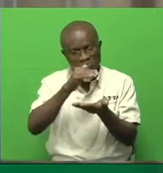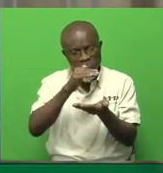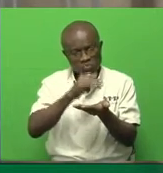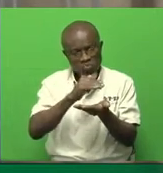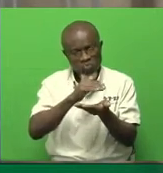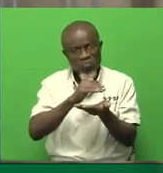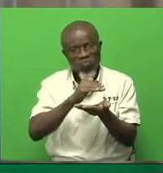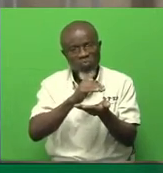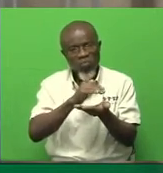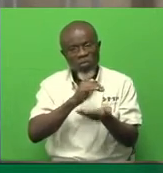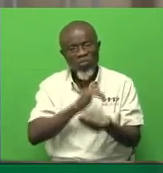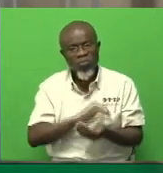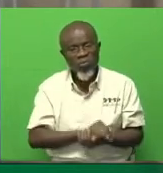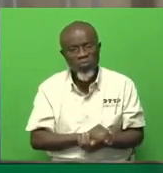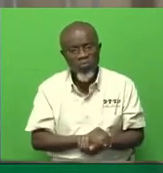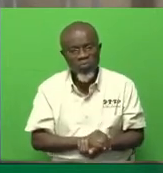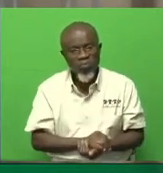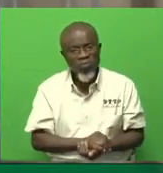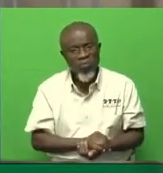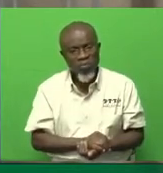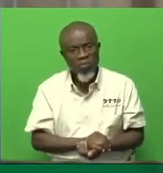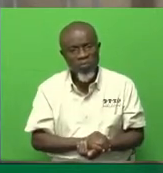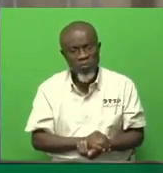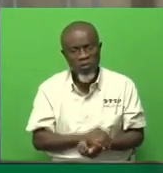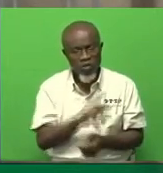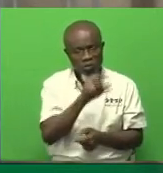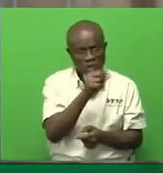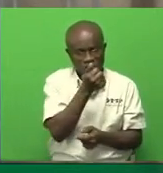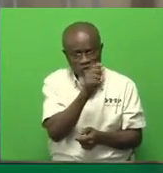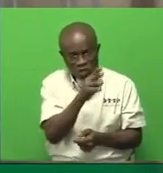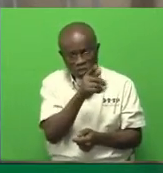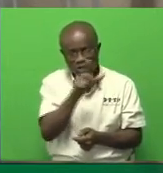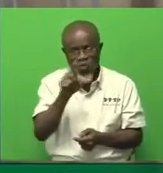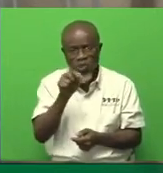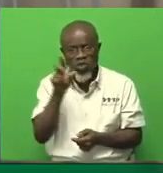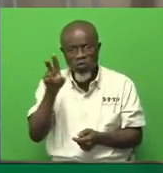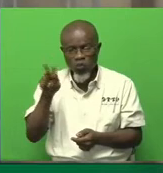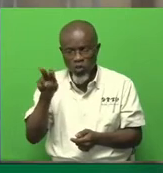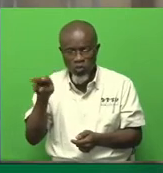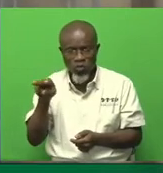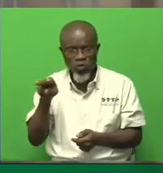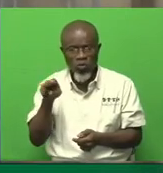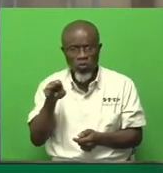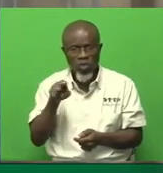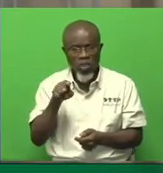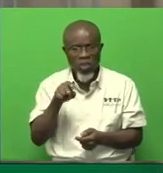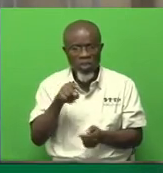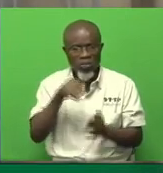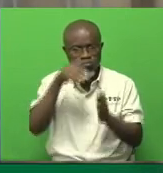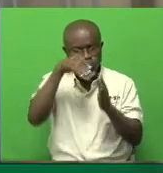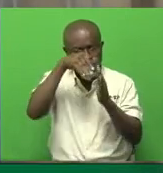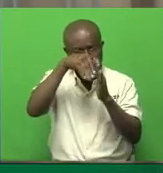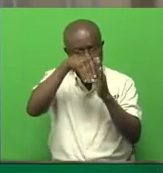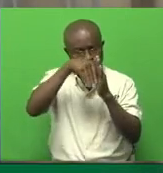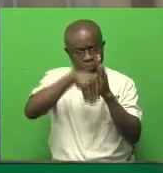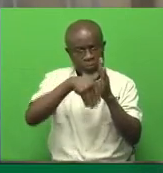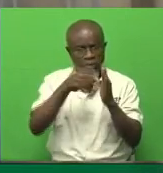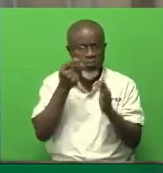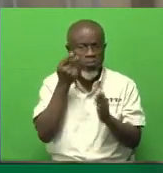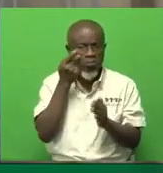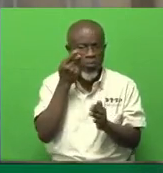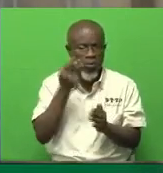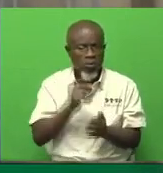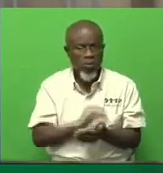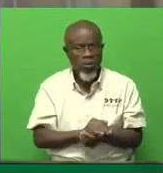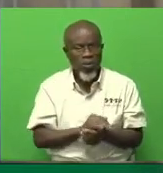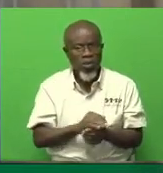During the period 2014-2022 is sharp decline so we have a situation where people are no longer looking